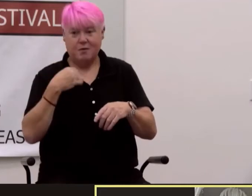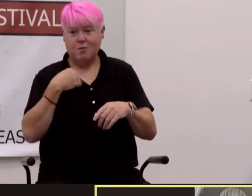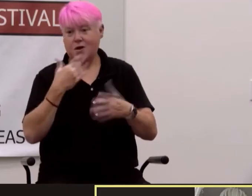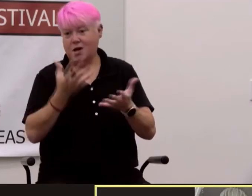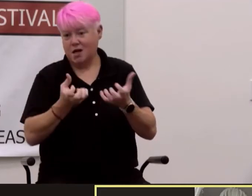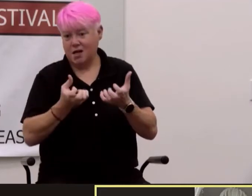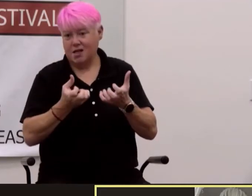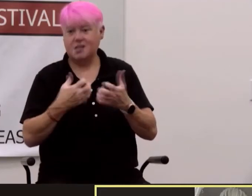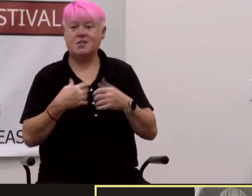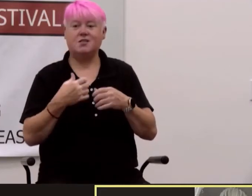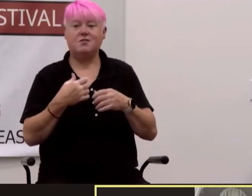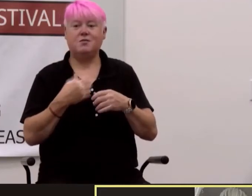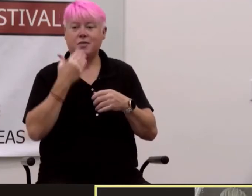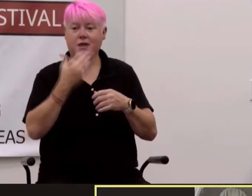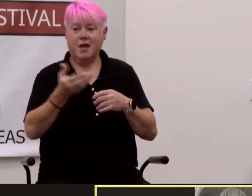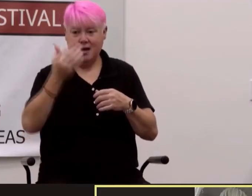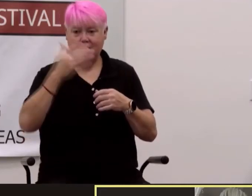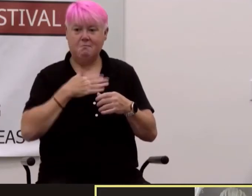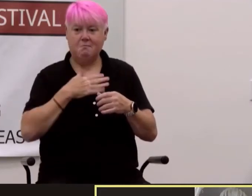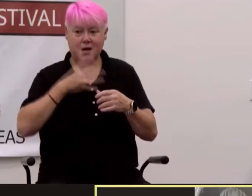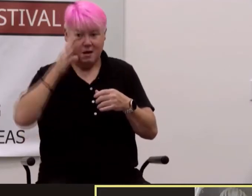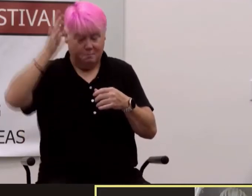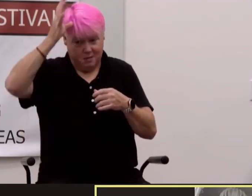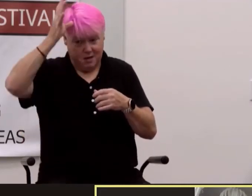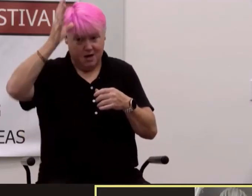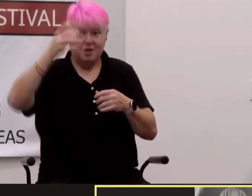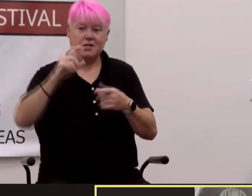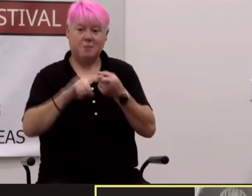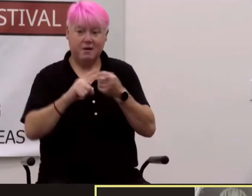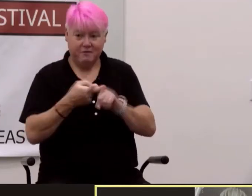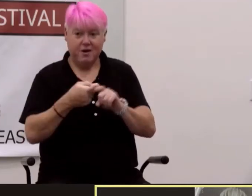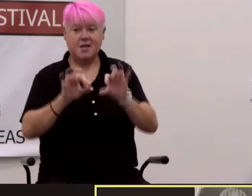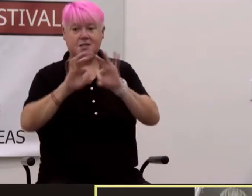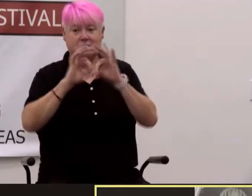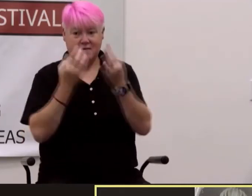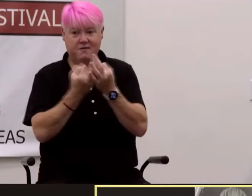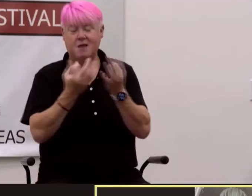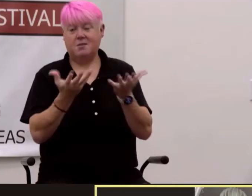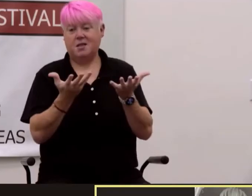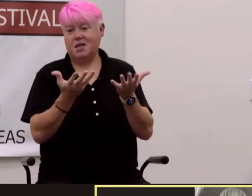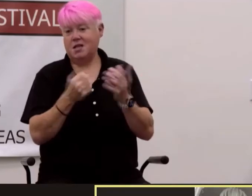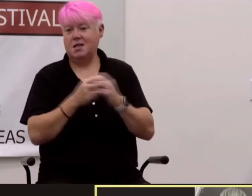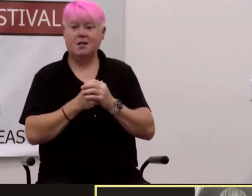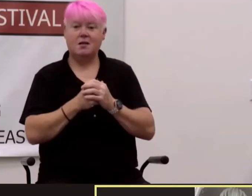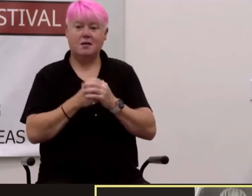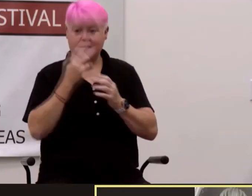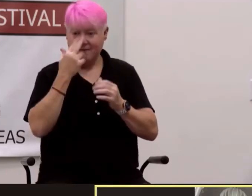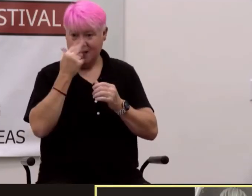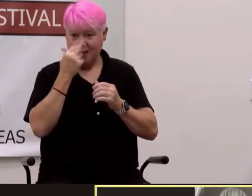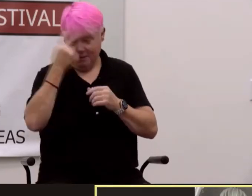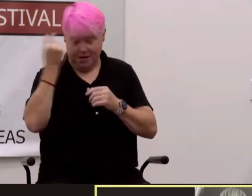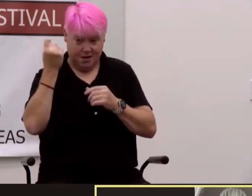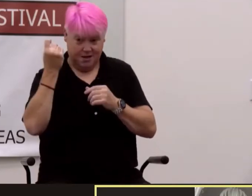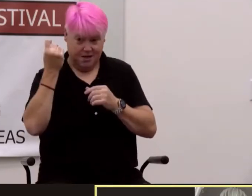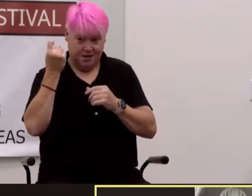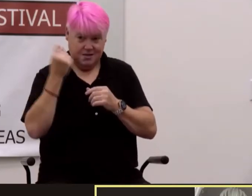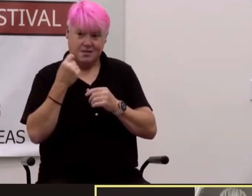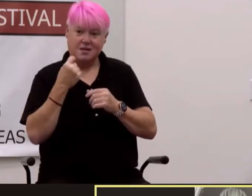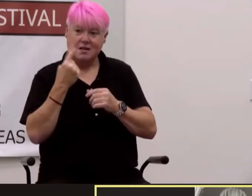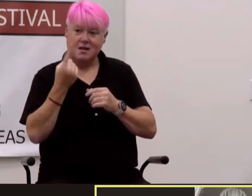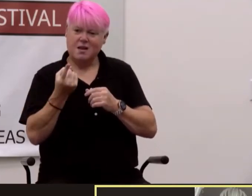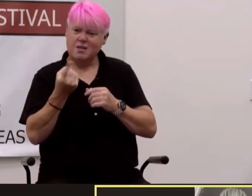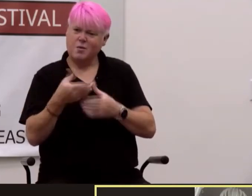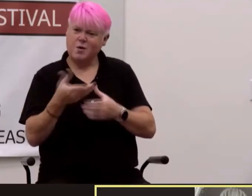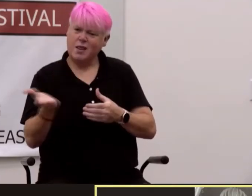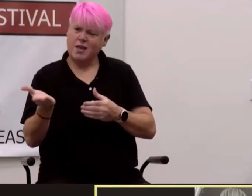my uncles, my families, my friends, other chefs that I got to meet. But it's funny because the one dish